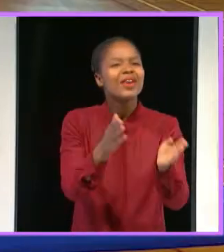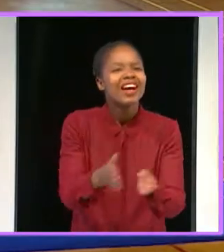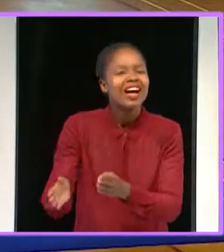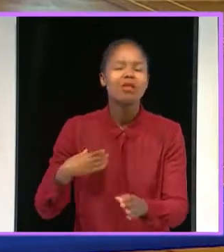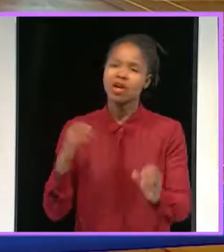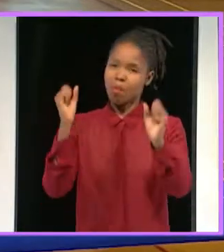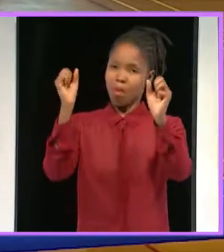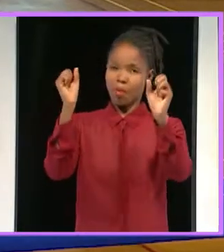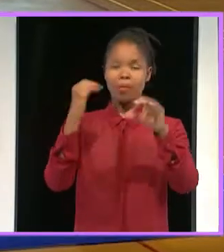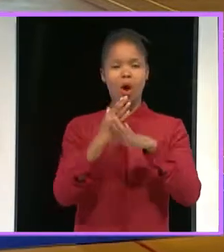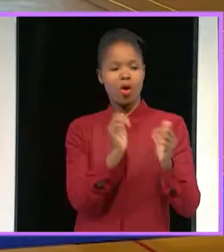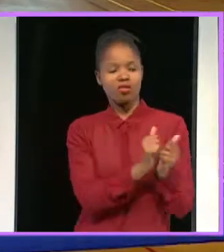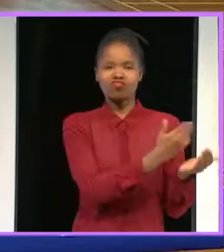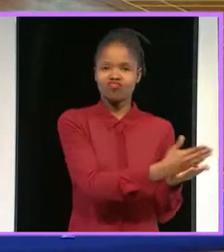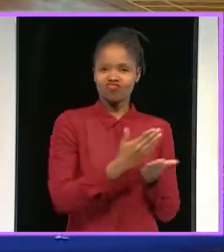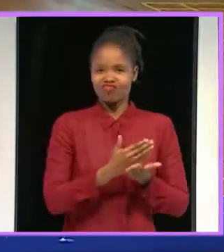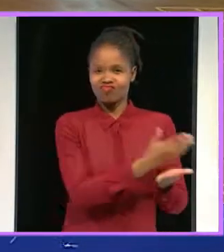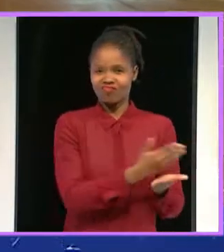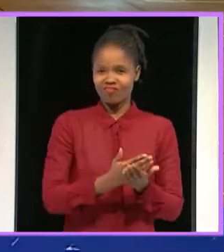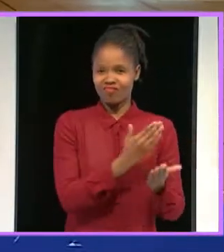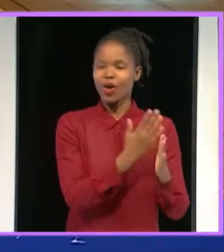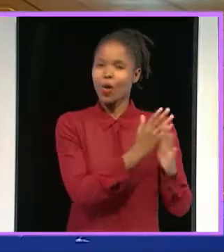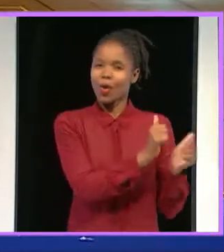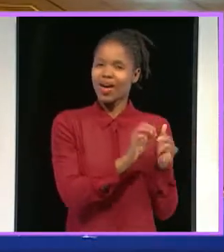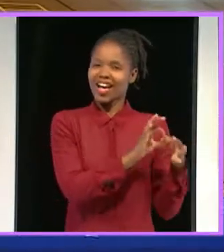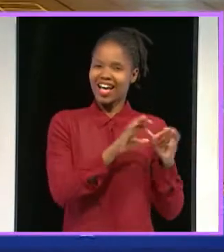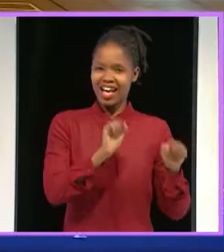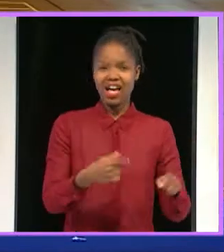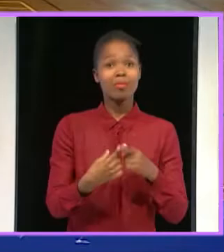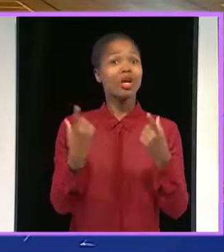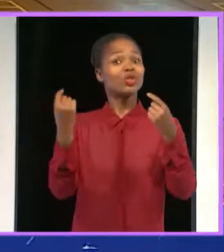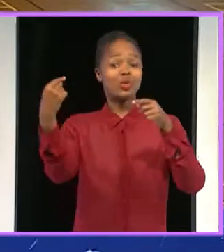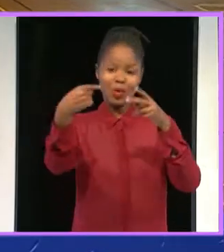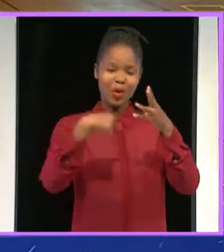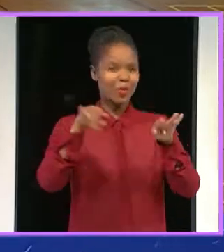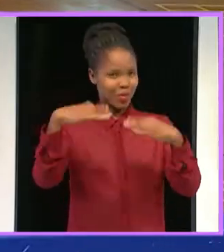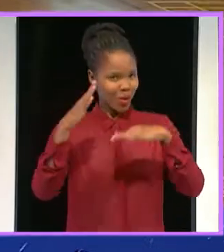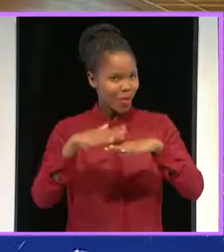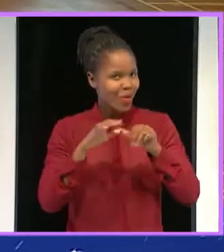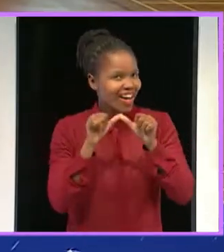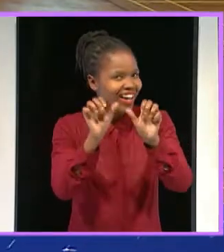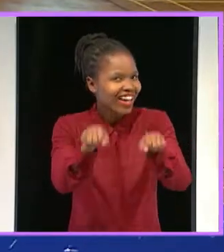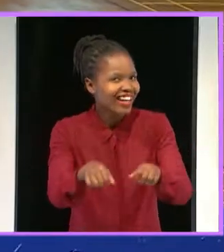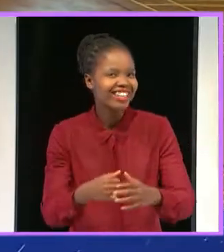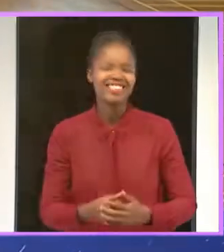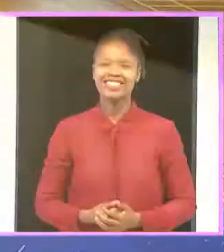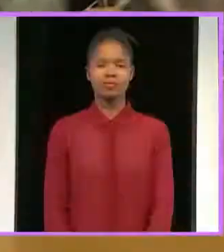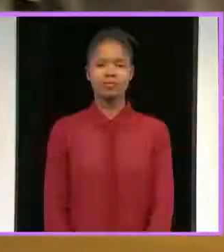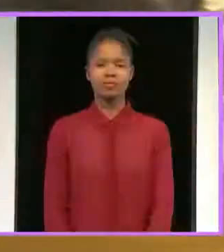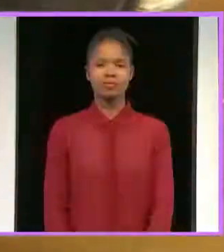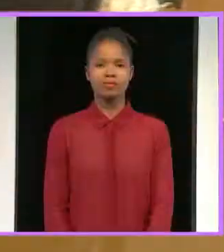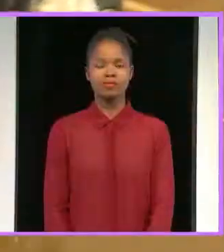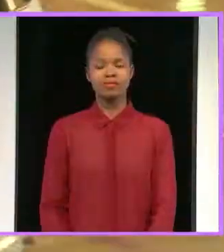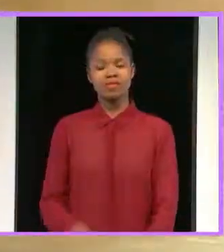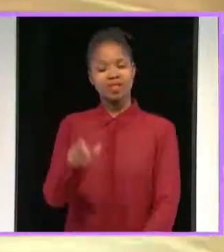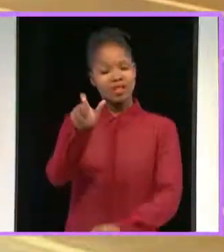sizobe pusha teamwork much later on. Tips and I will be working together. Ukuthi sobe senzani, you have to stick around to ukubona lokho.